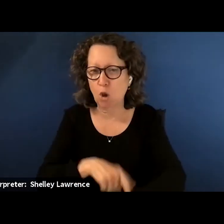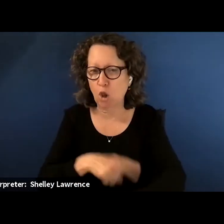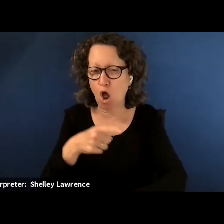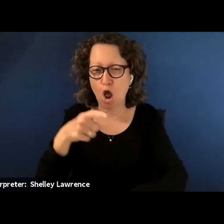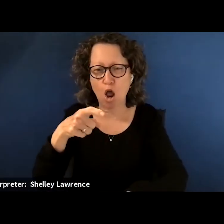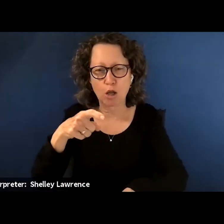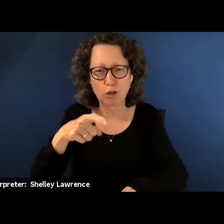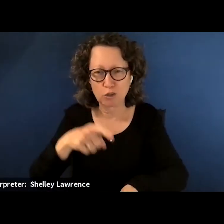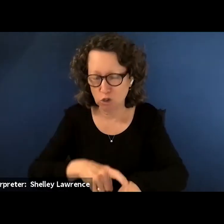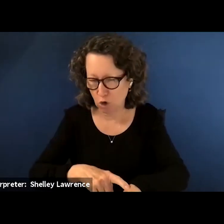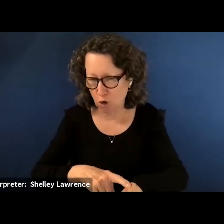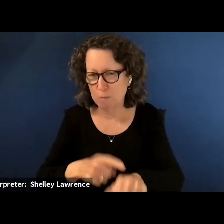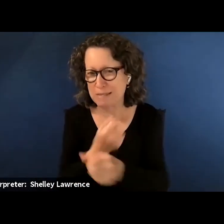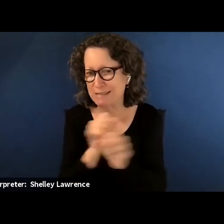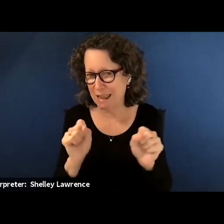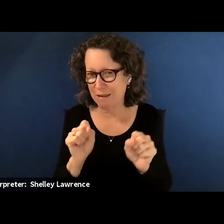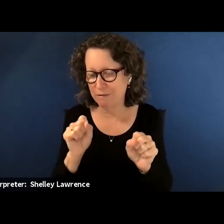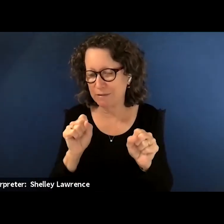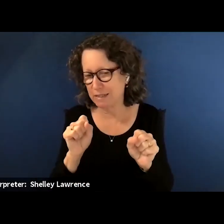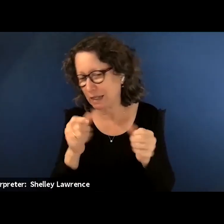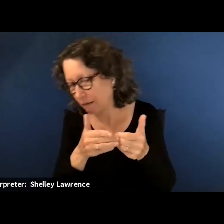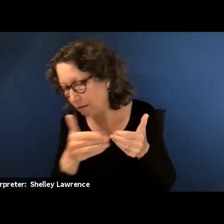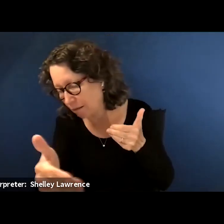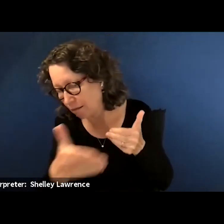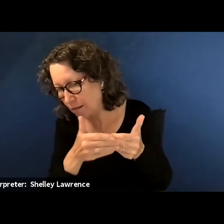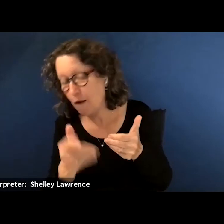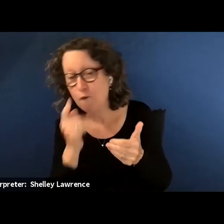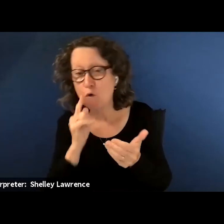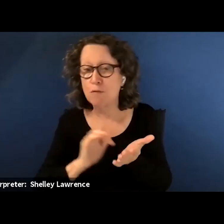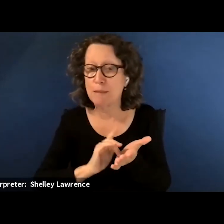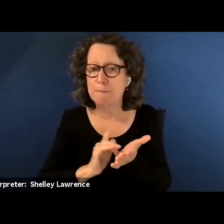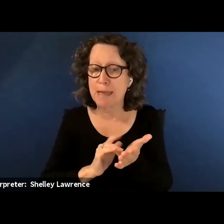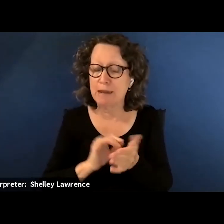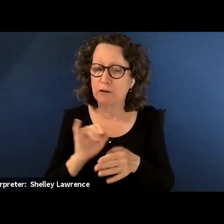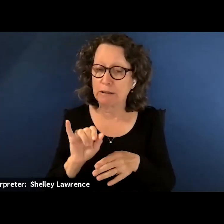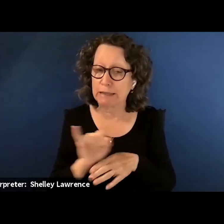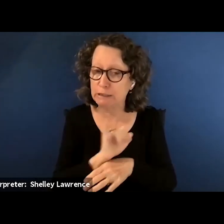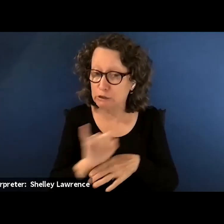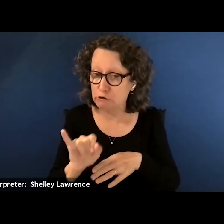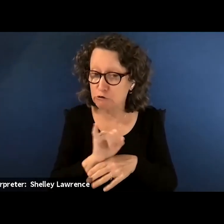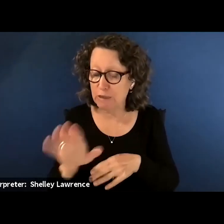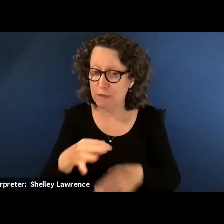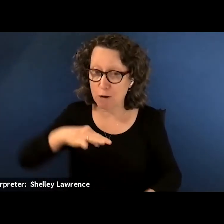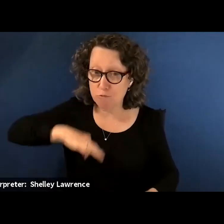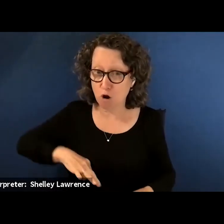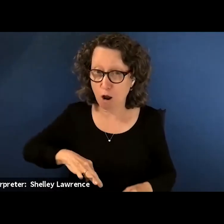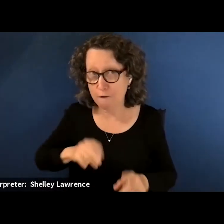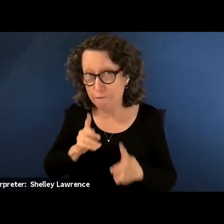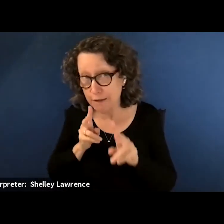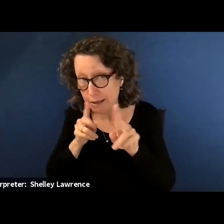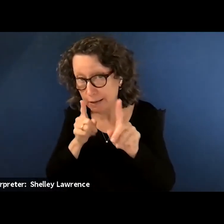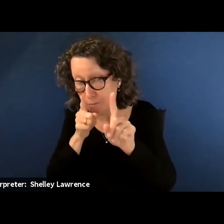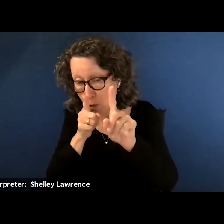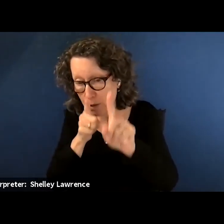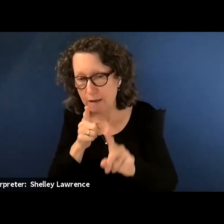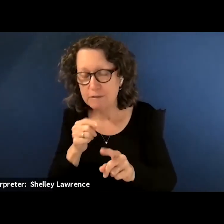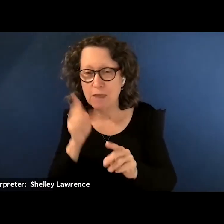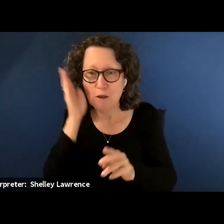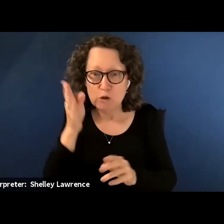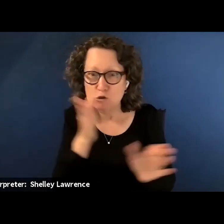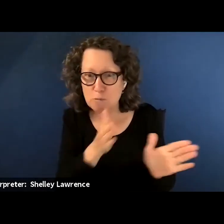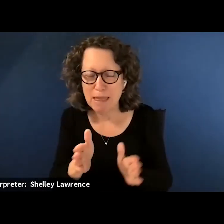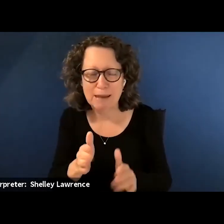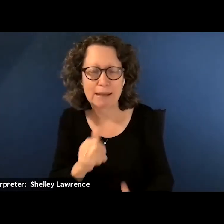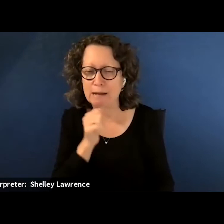profile technology for the medical industry and their profit motives and their future planning, and not